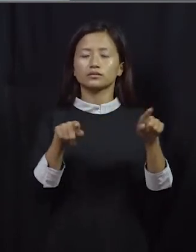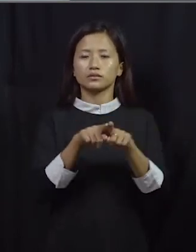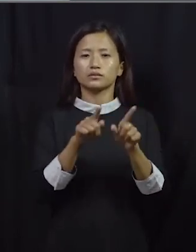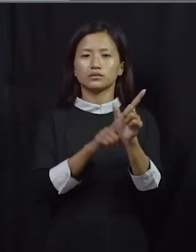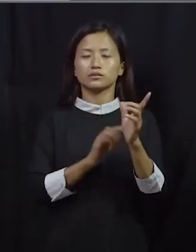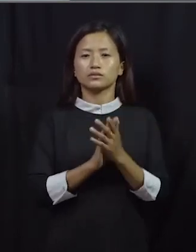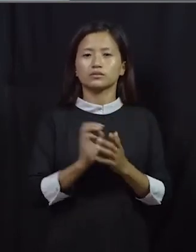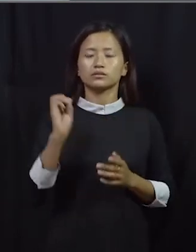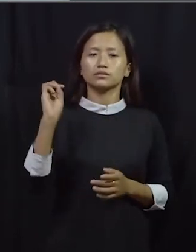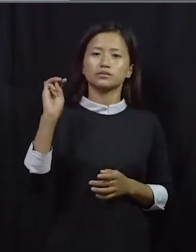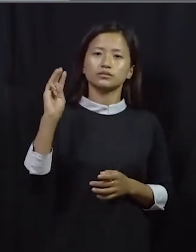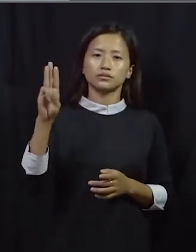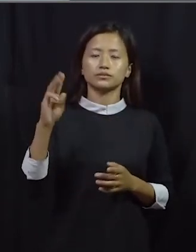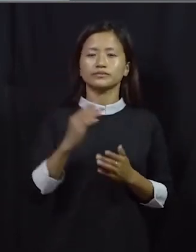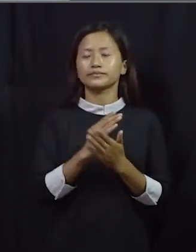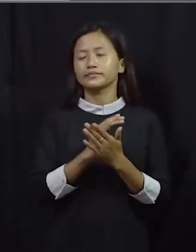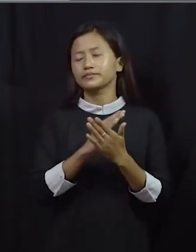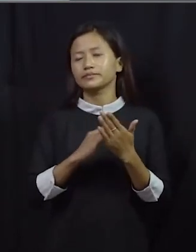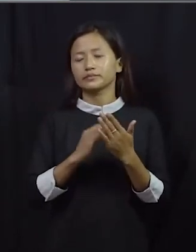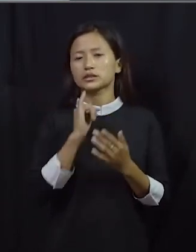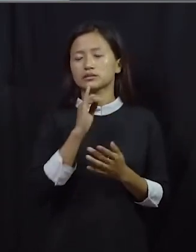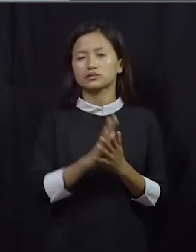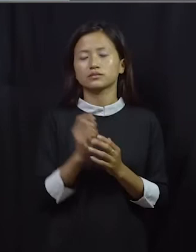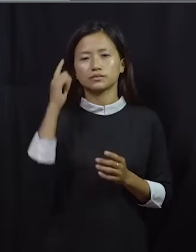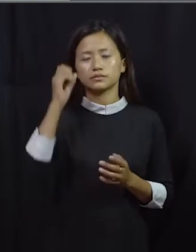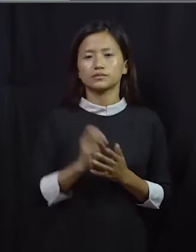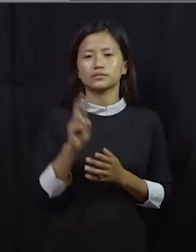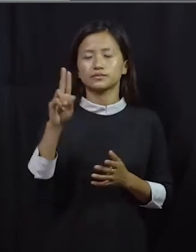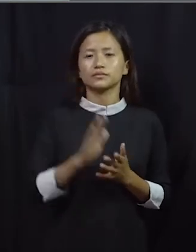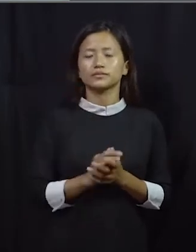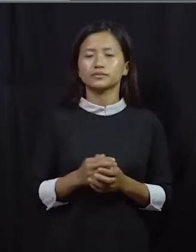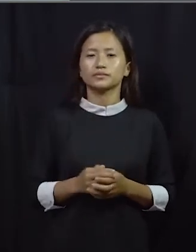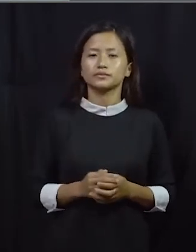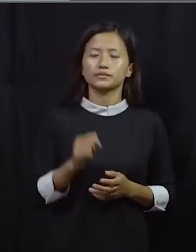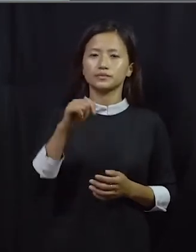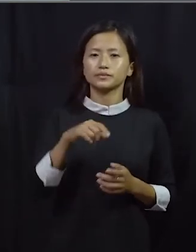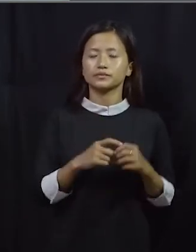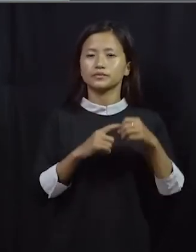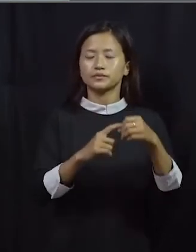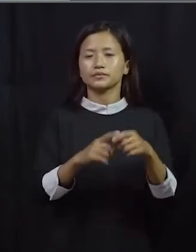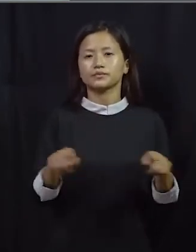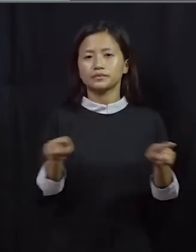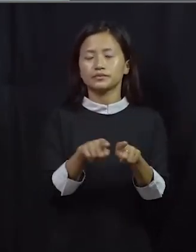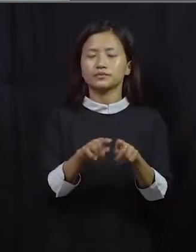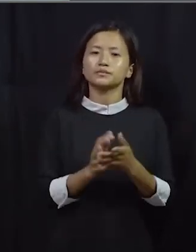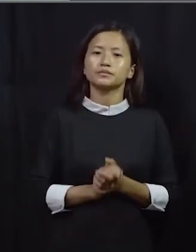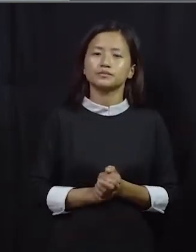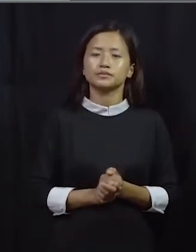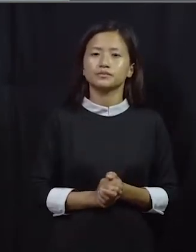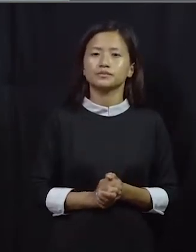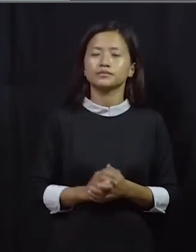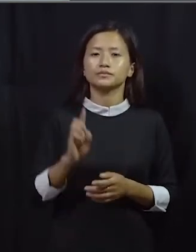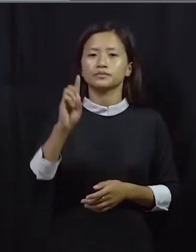was 3:2. That means this question is similar to question